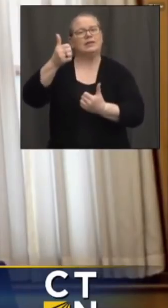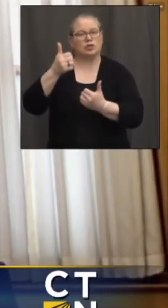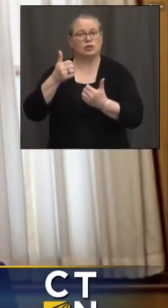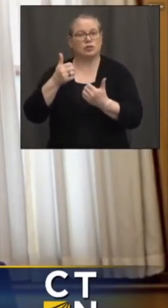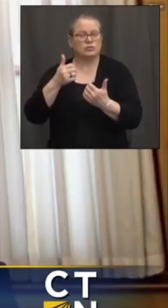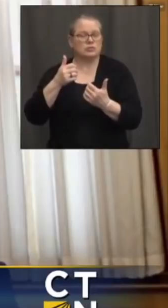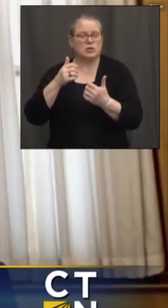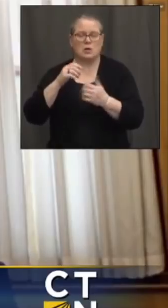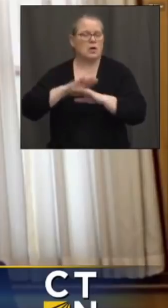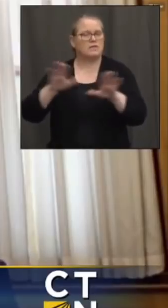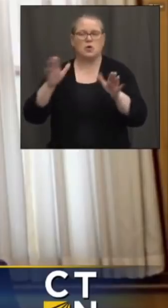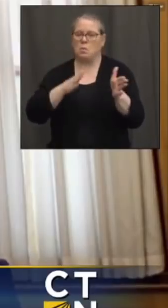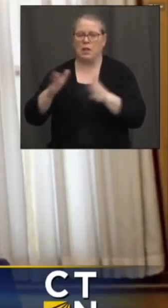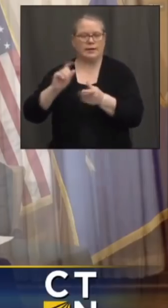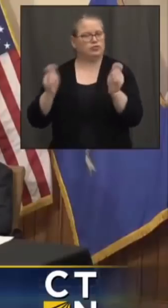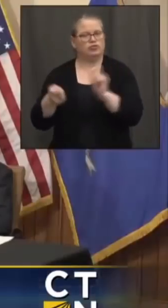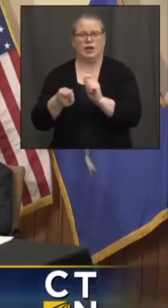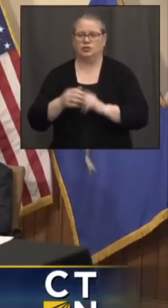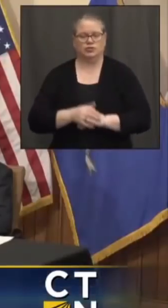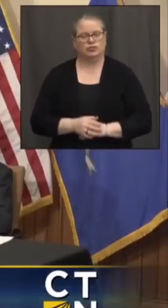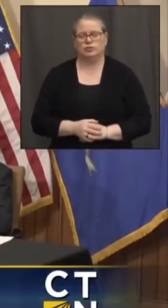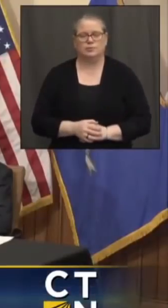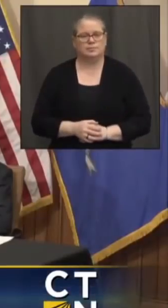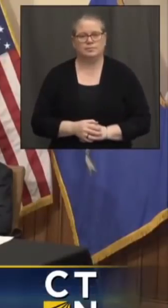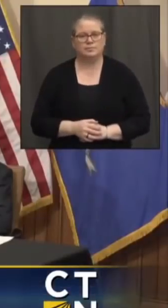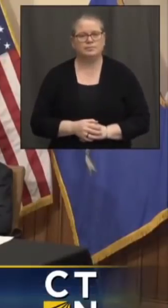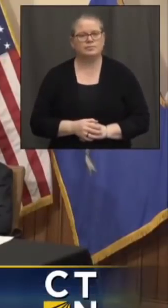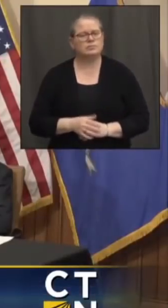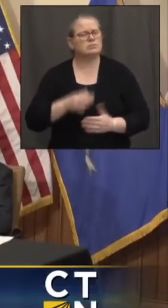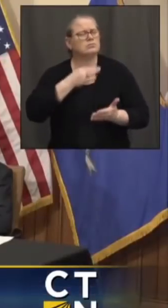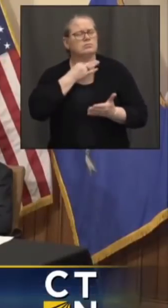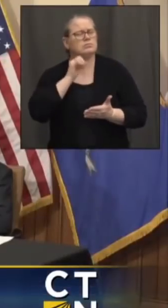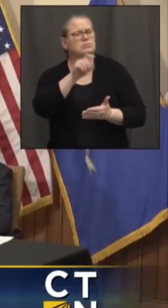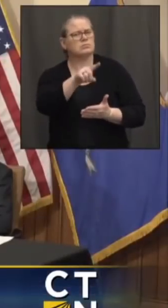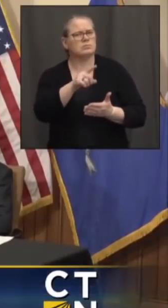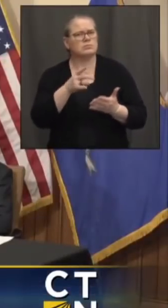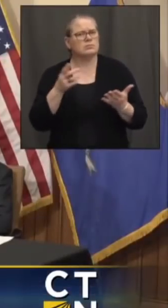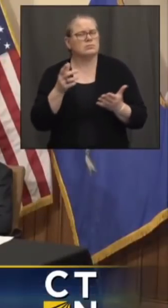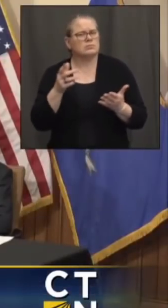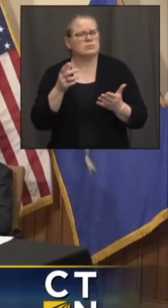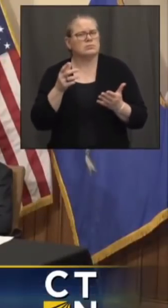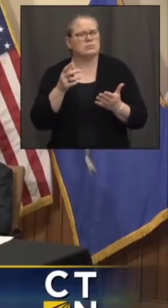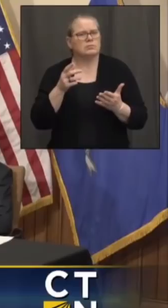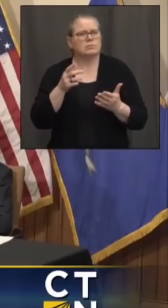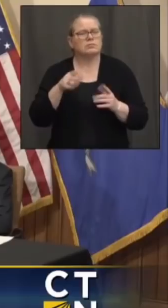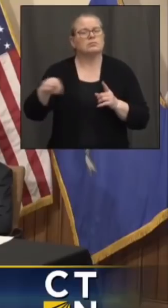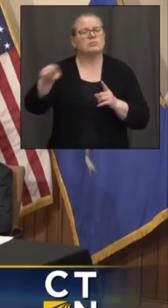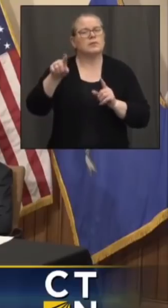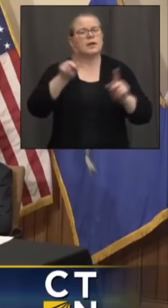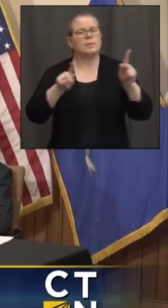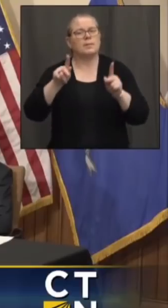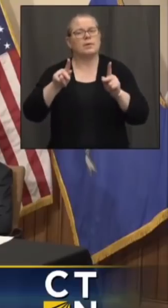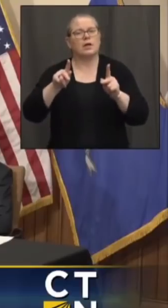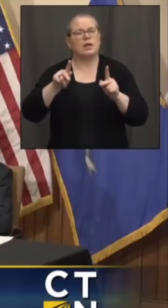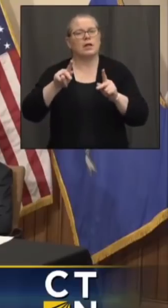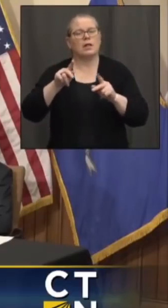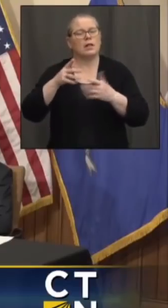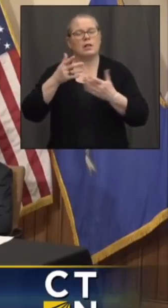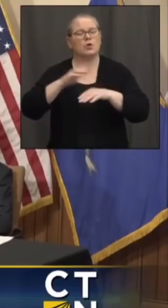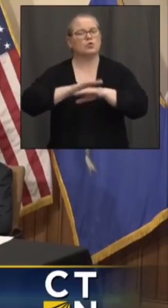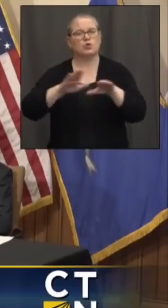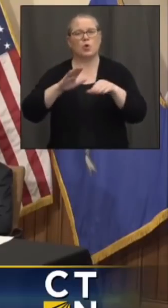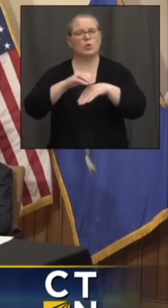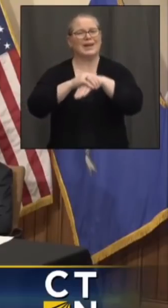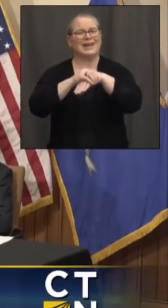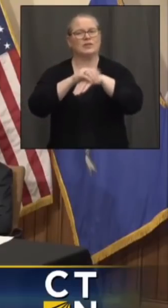to change horses there. What kind of experience are we having with non-English speakers in